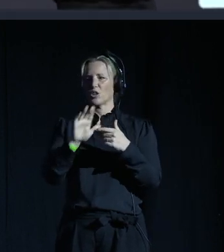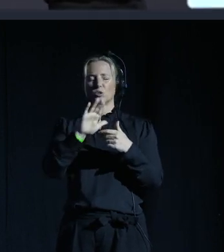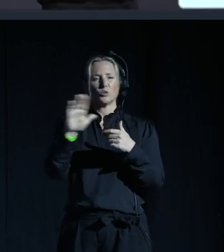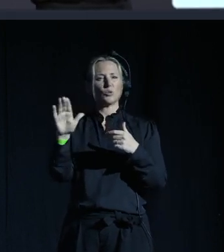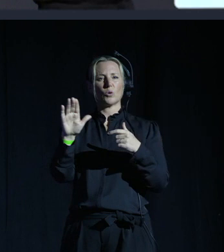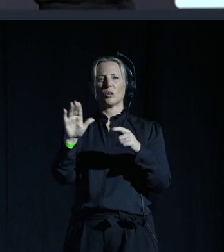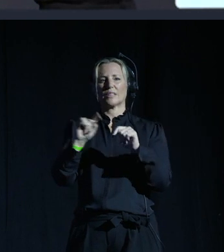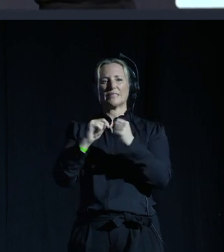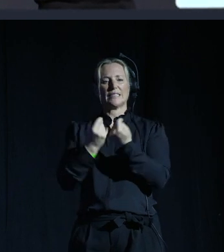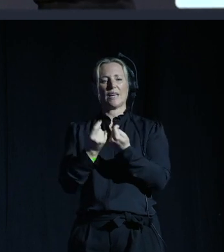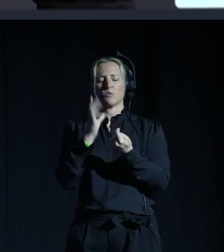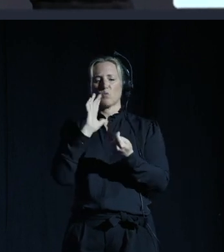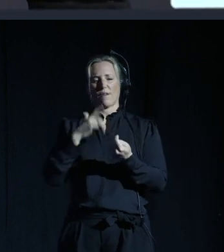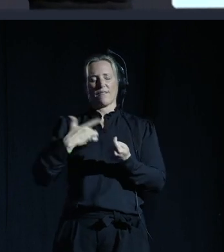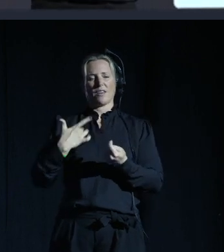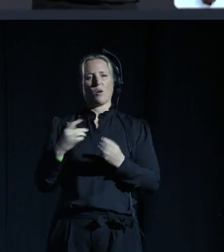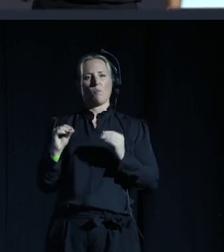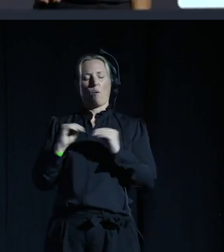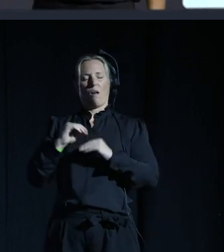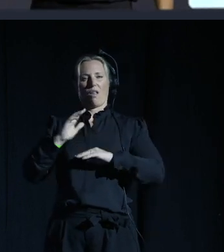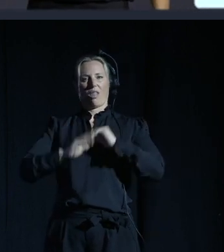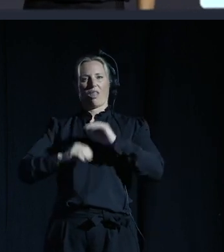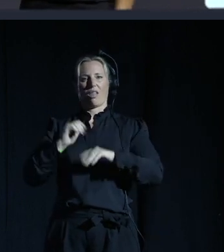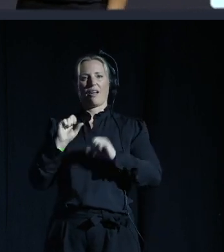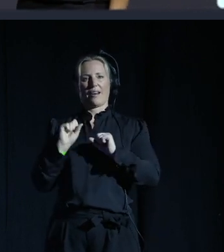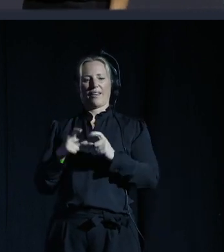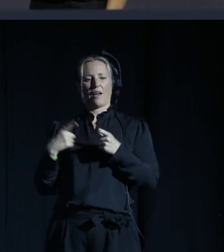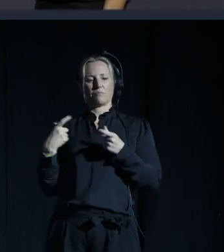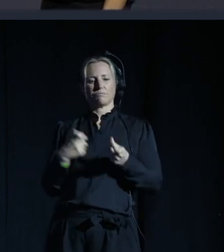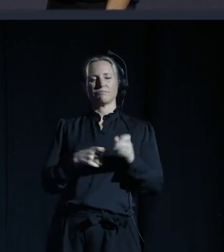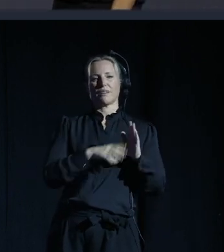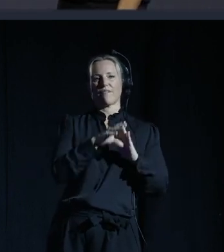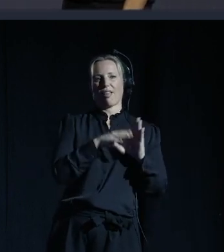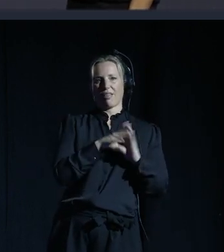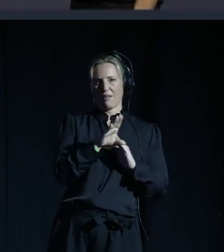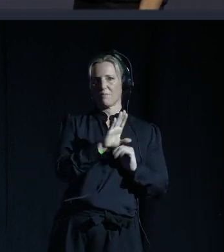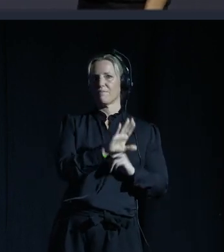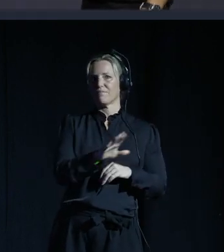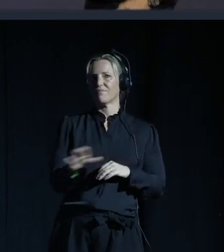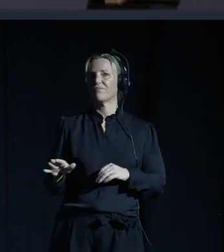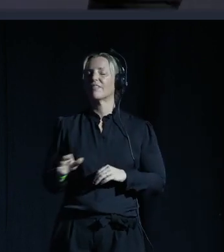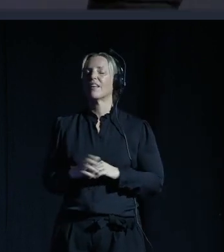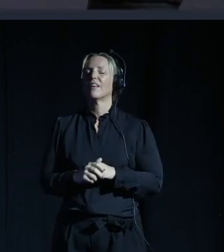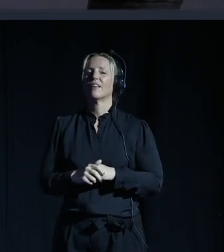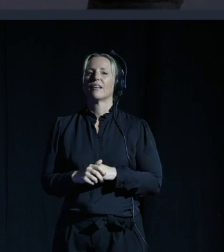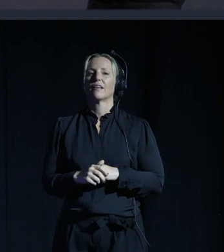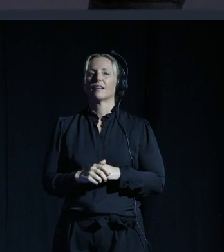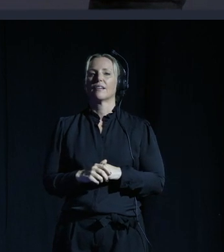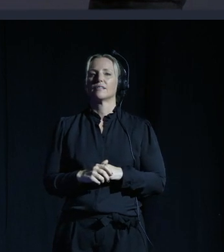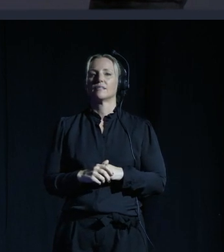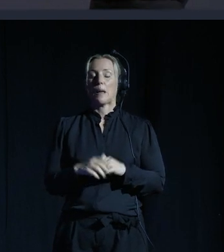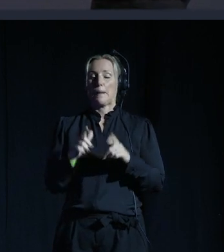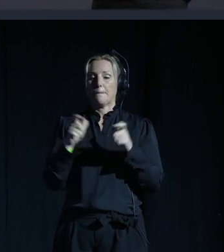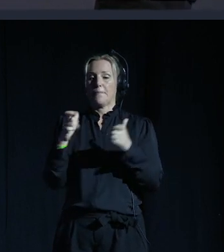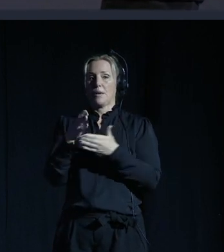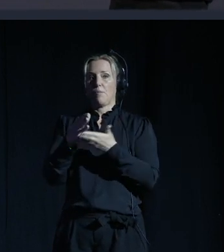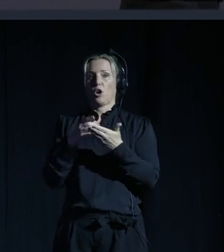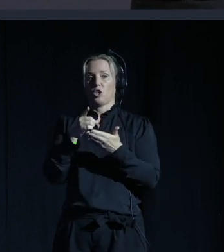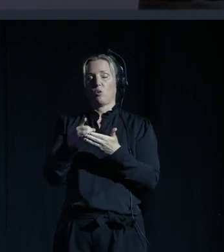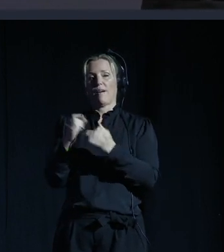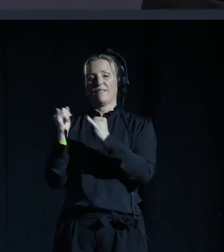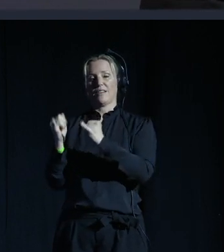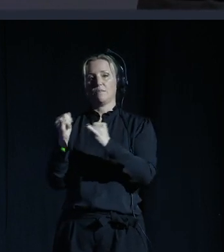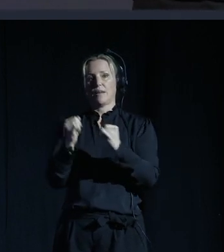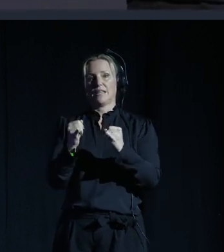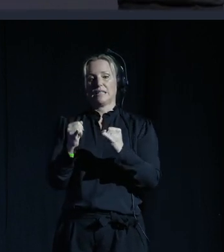and develop as they need. So a big part of this is that you've got independence, you've got self-management,